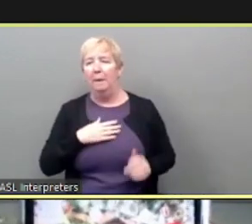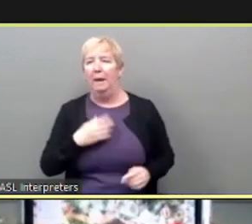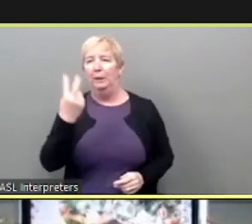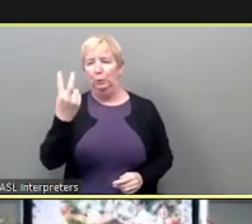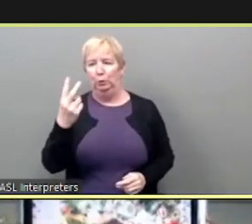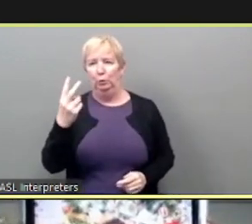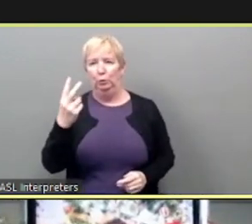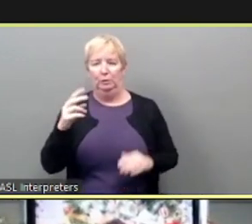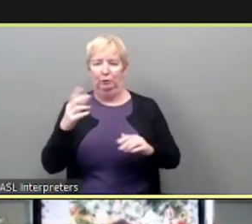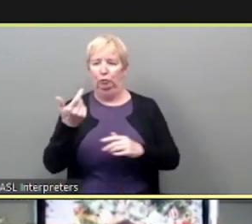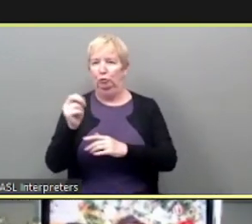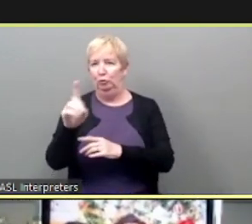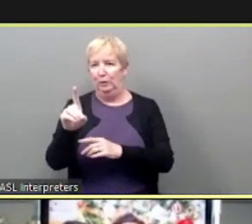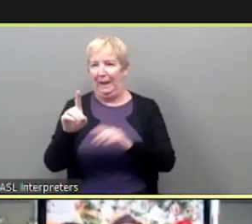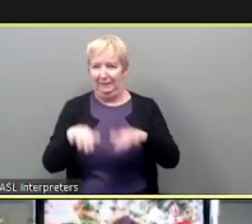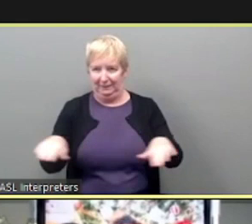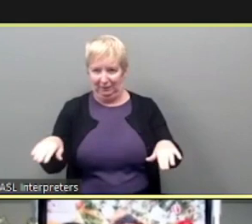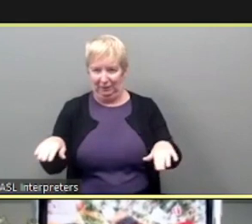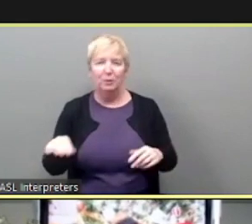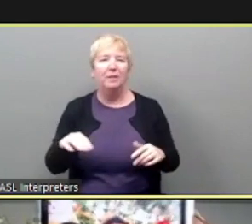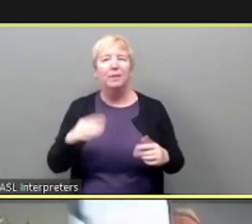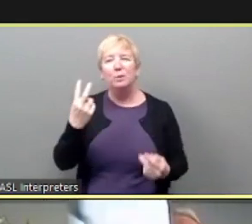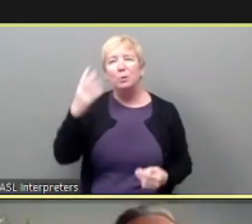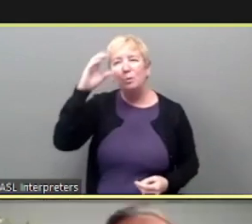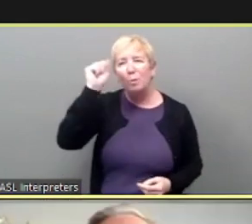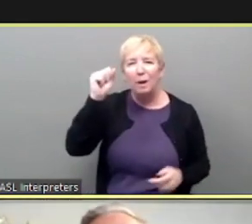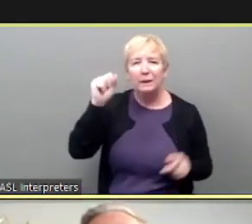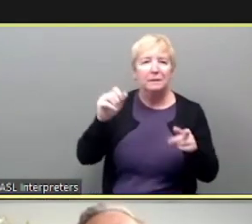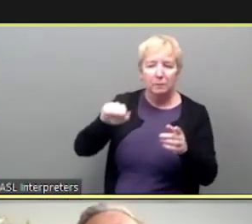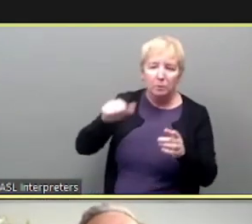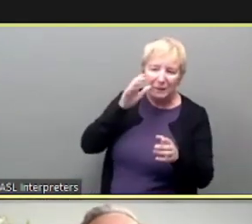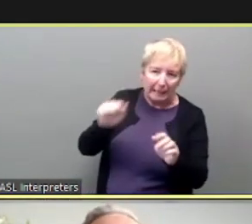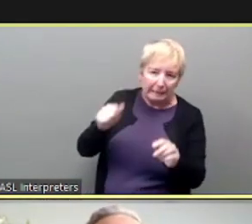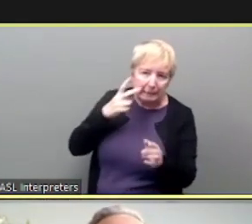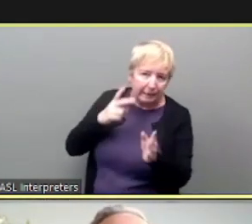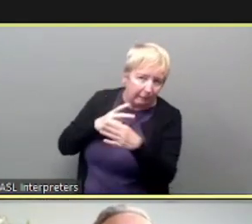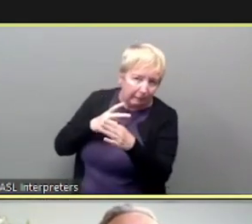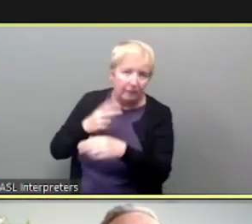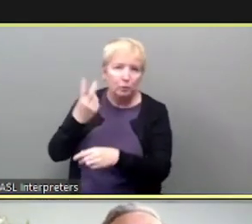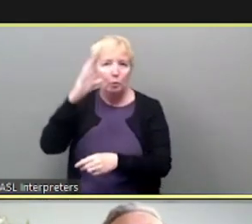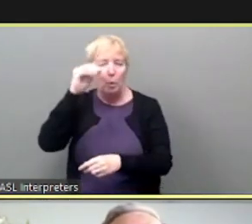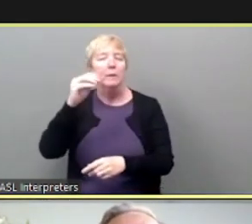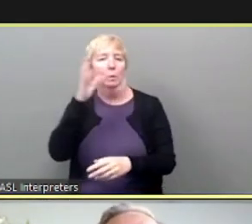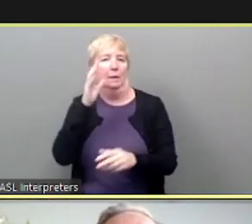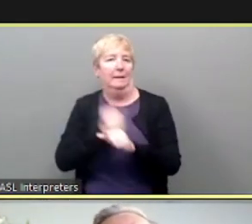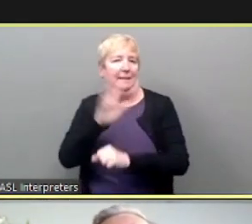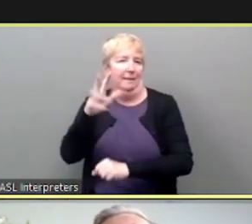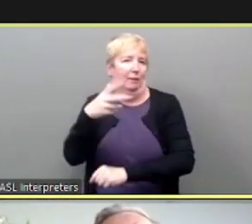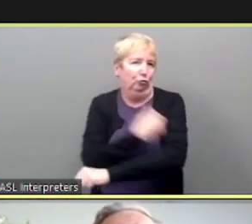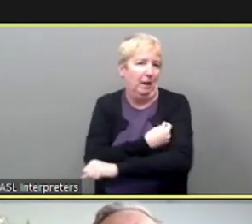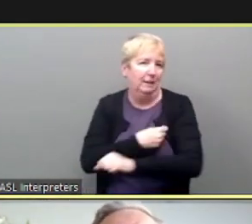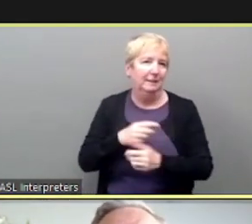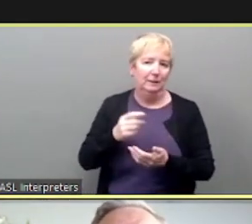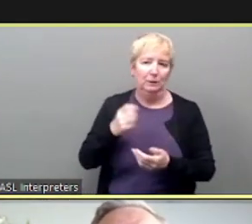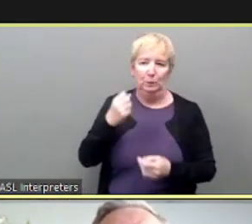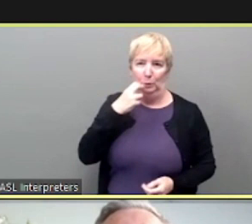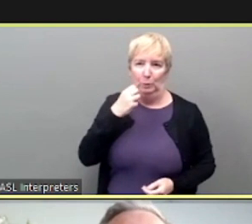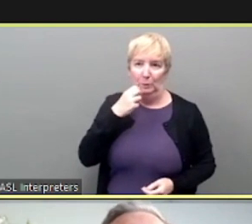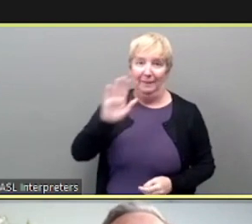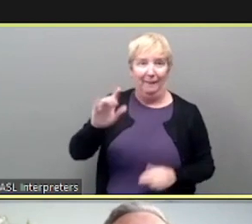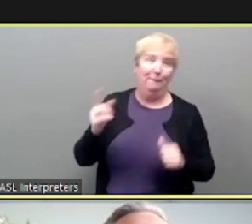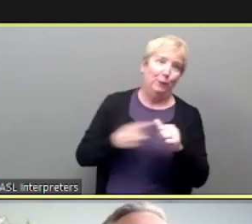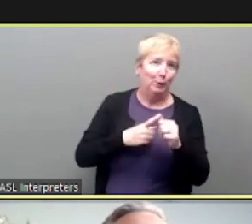through or not, but they're the ones on the left and the right who are getting their booster shot early, or their vaccine next week.